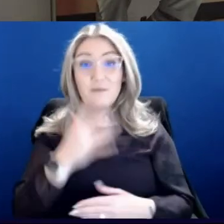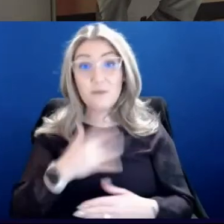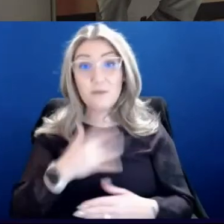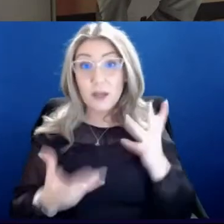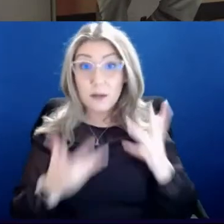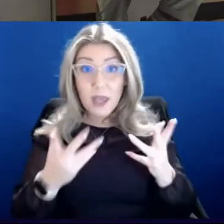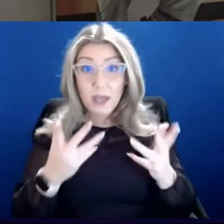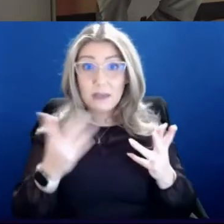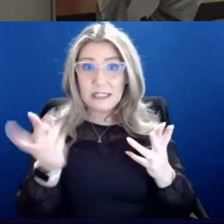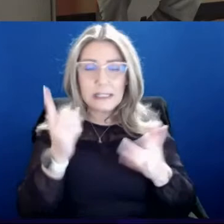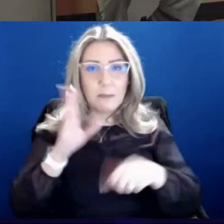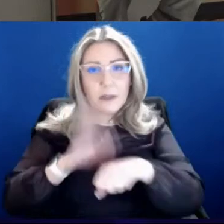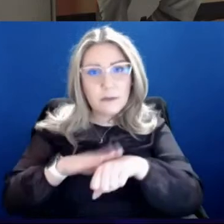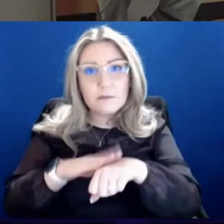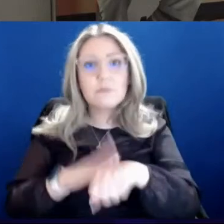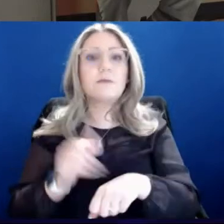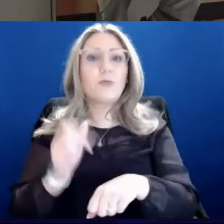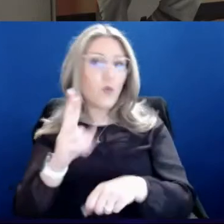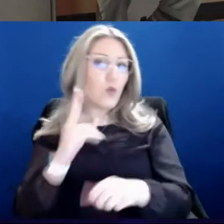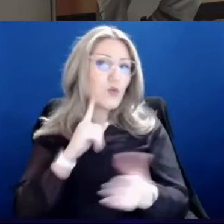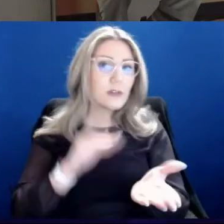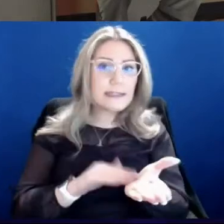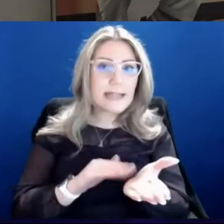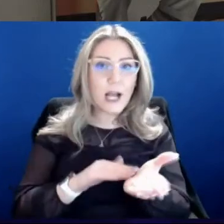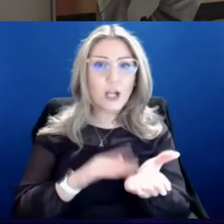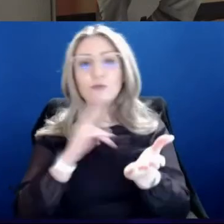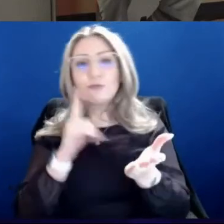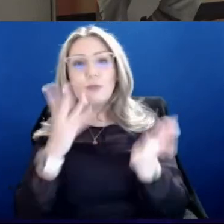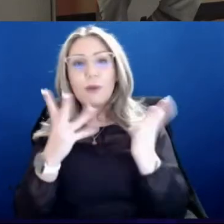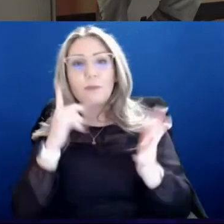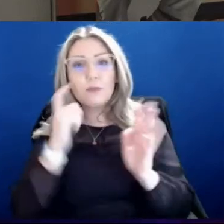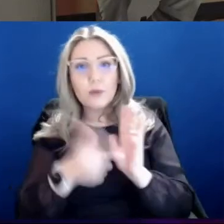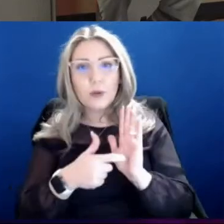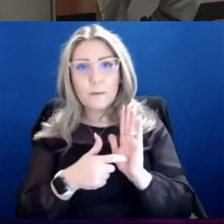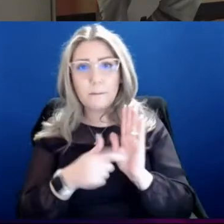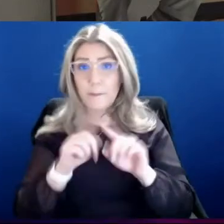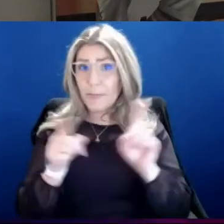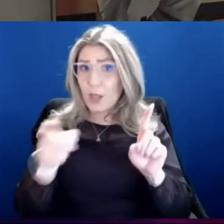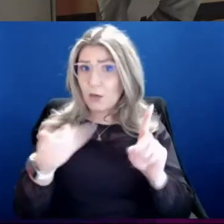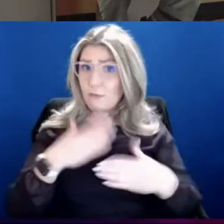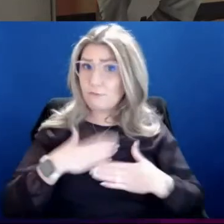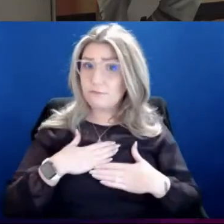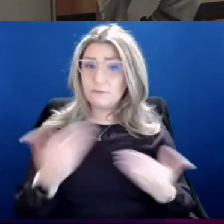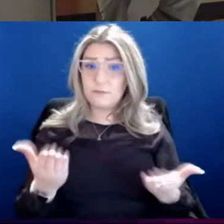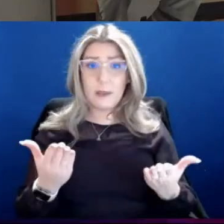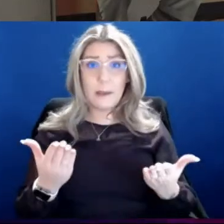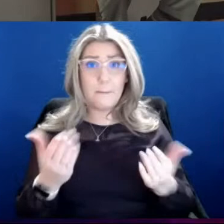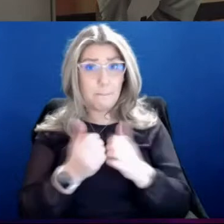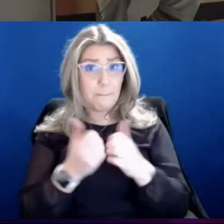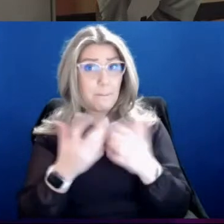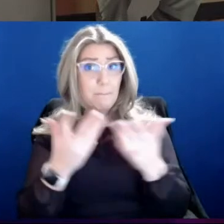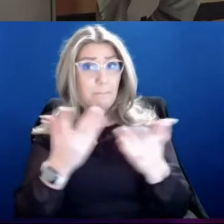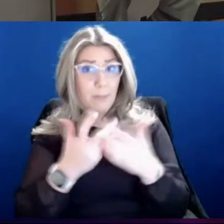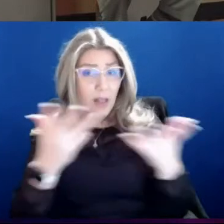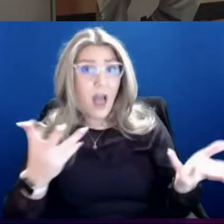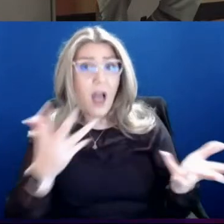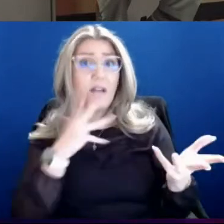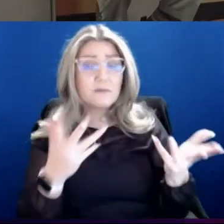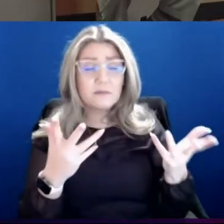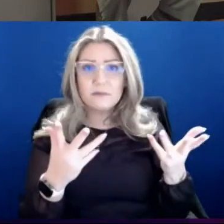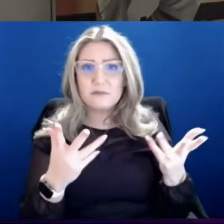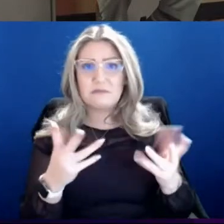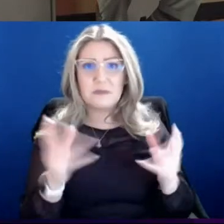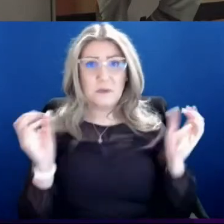flagged, or maybe if you'd had a doctor, they might have noticed things, but you've admitted with a lot of chagrin that you did not have a primary